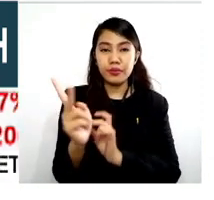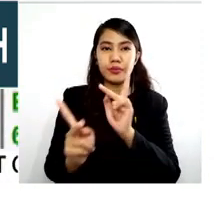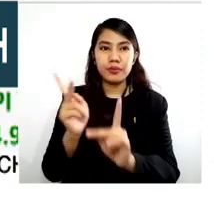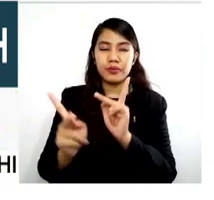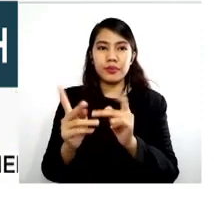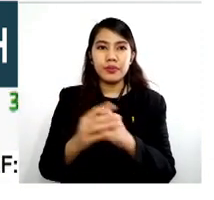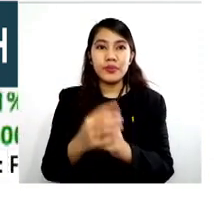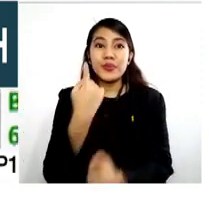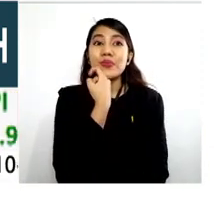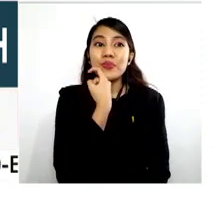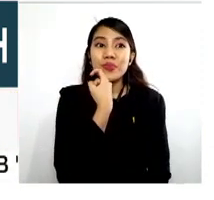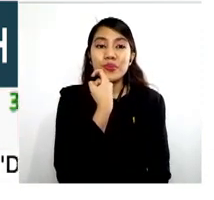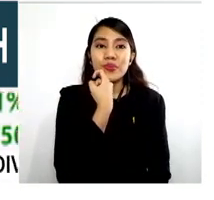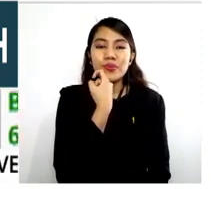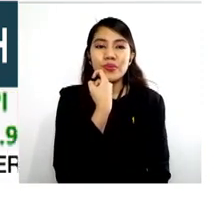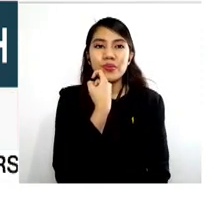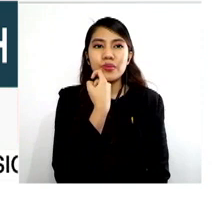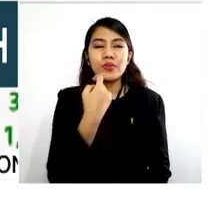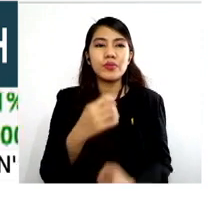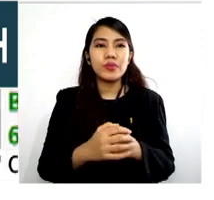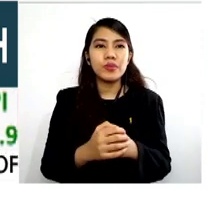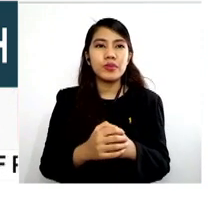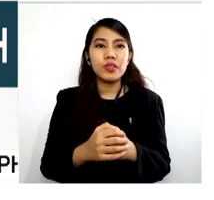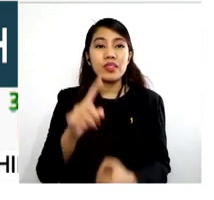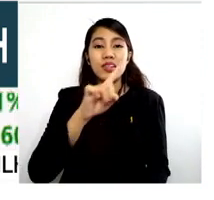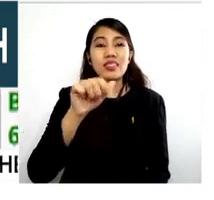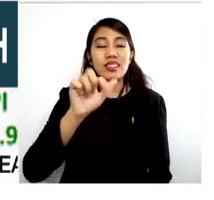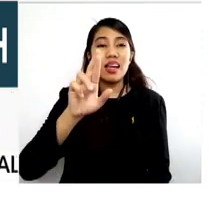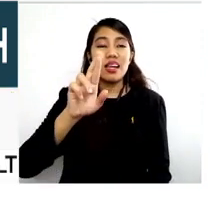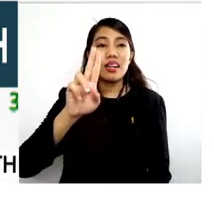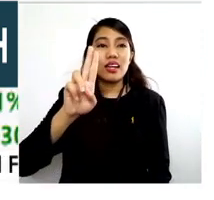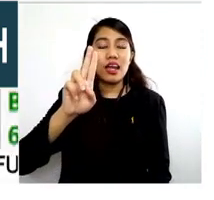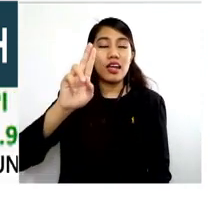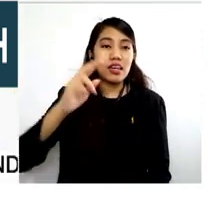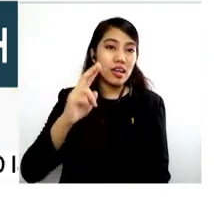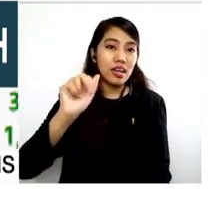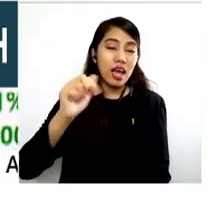recent ones are Randall Echanis and Zara Alvarez. They have been subject, Stanley, of